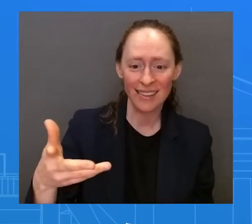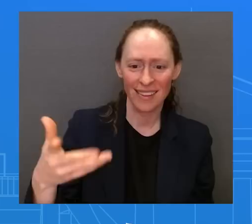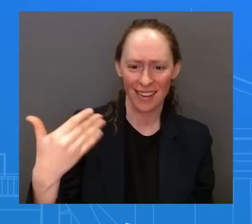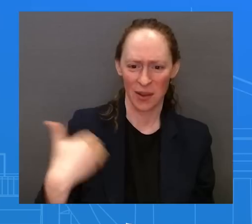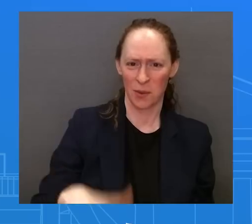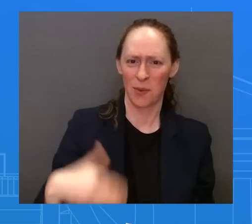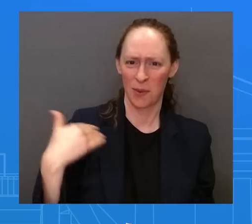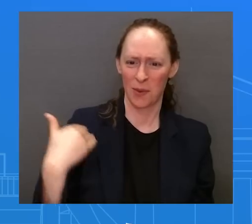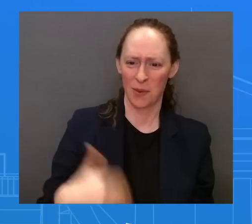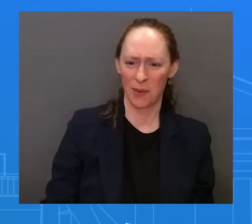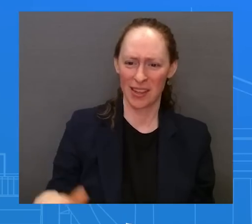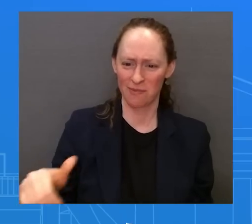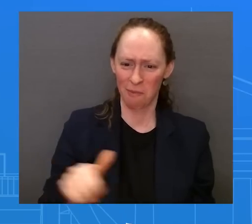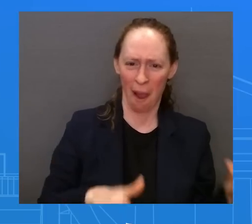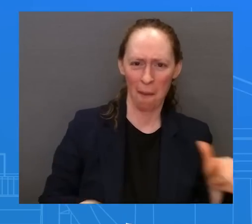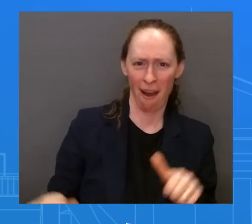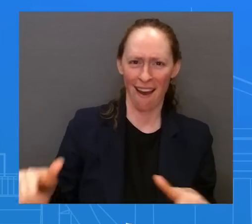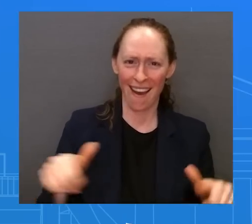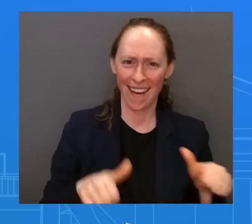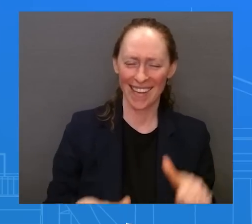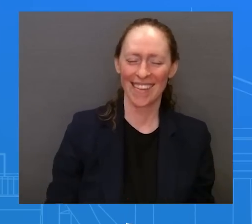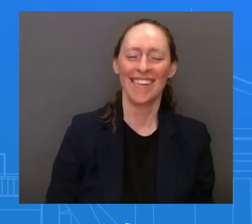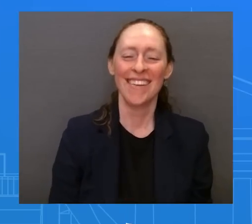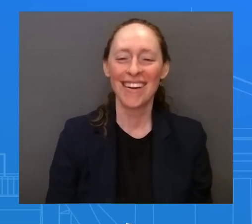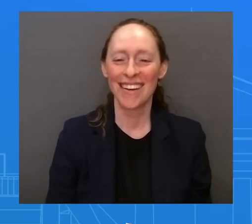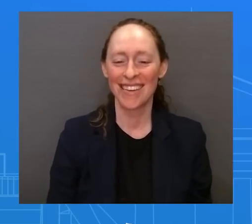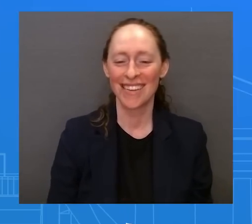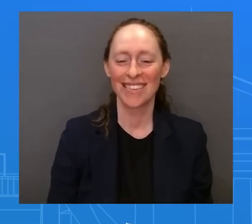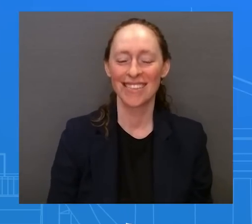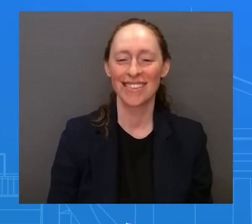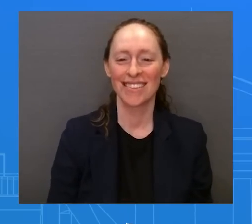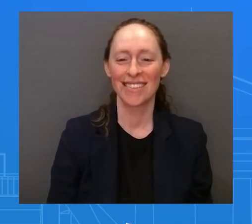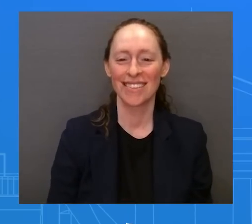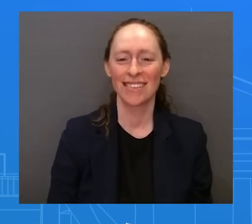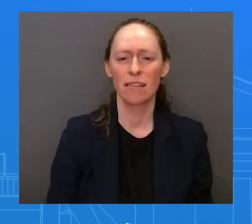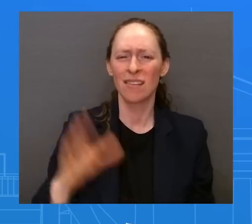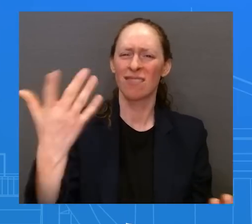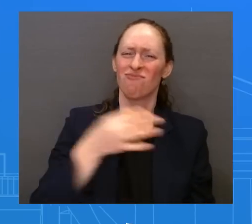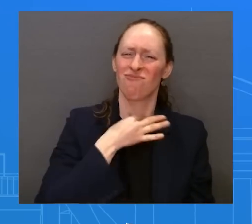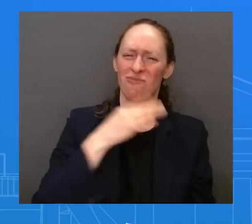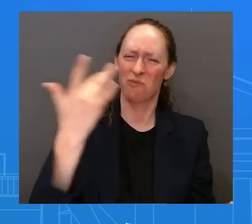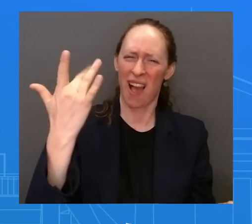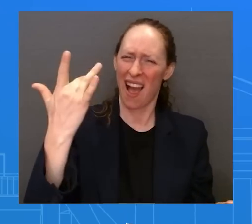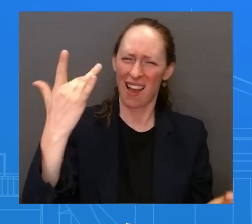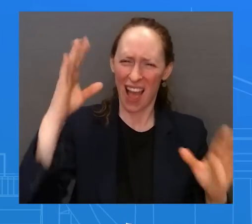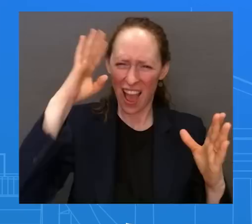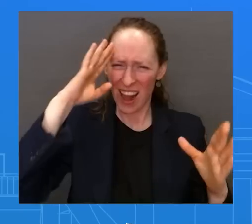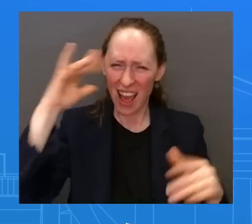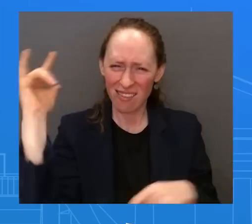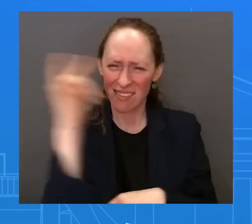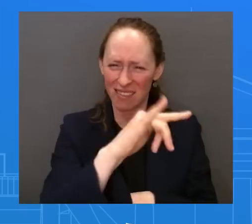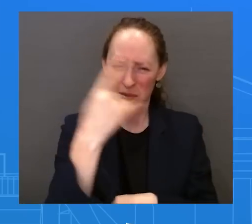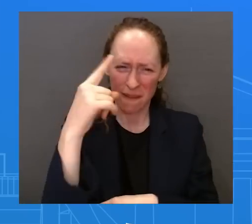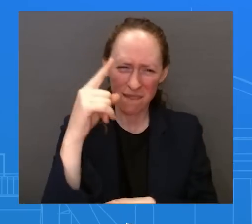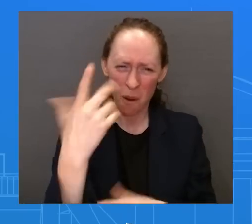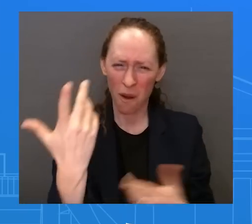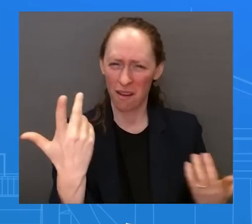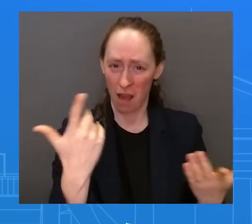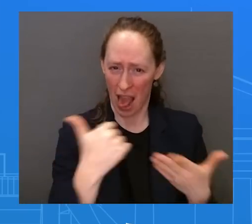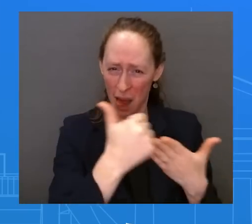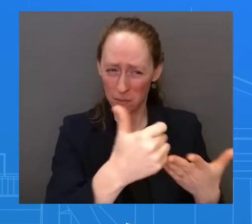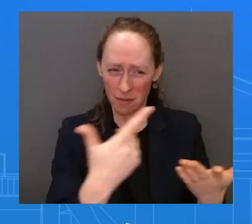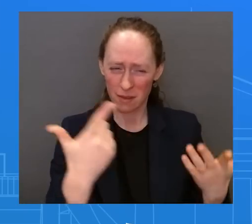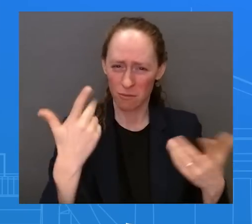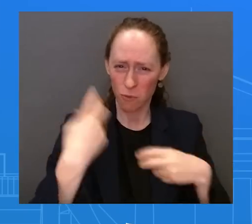applied trip to Ireland helped counter China or end the war in Ukraine so let me just say a